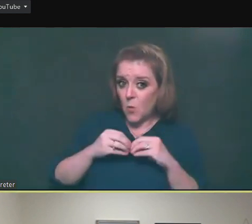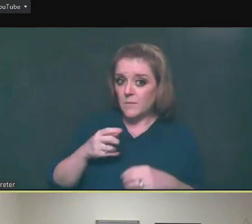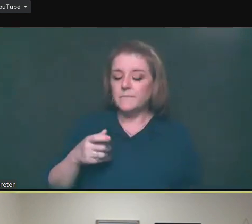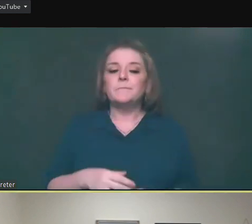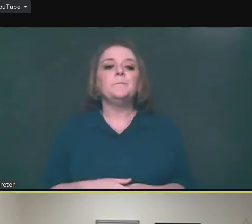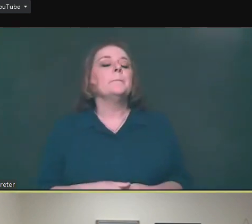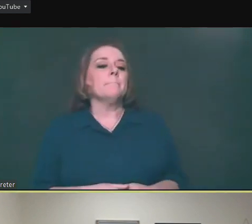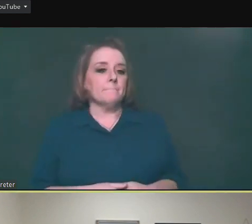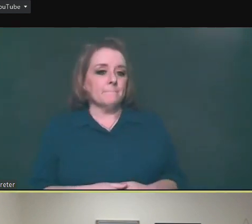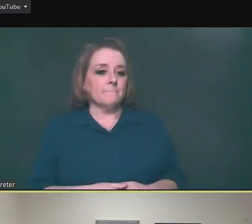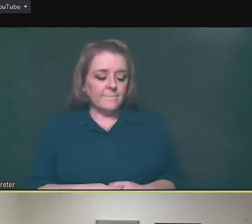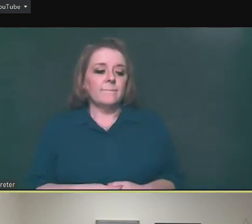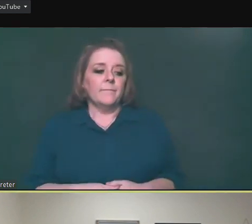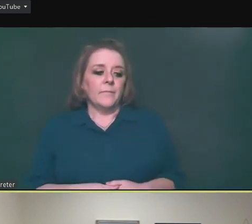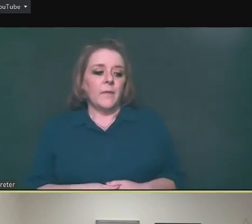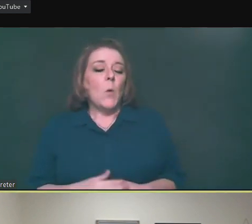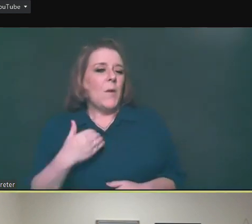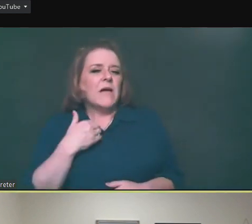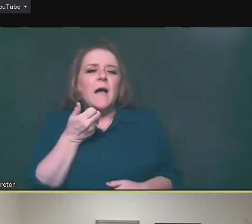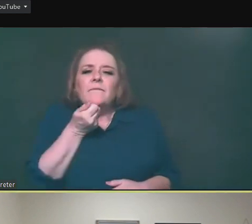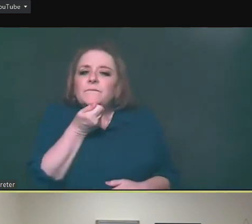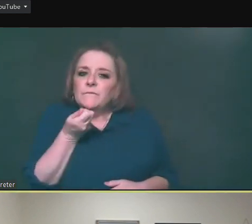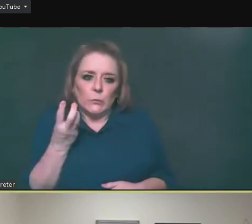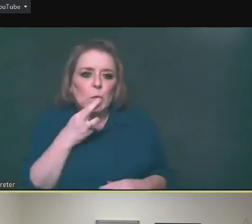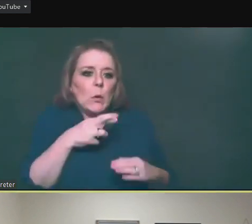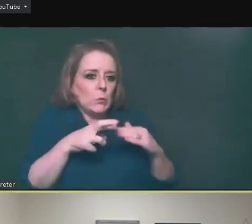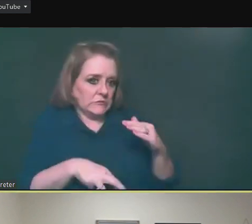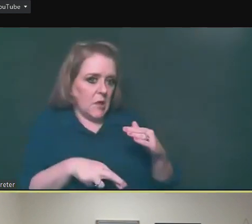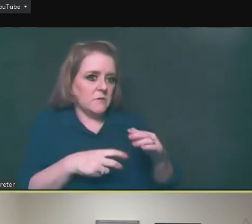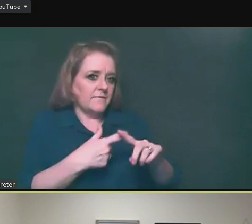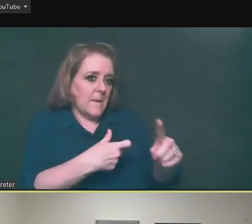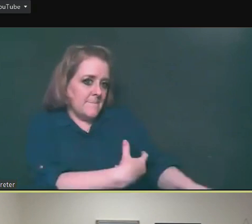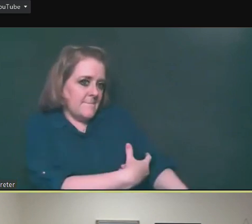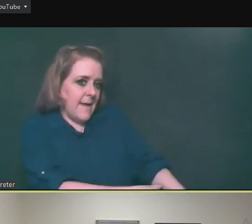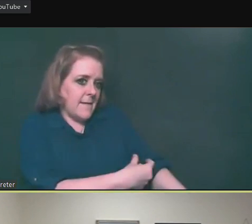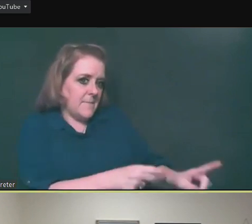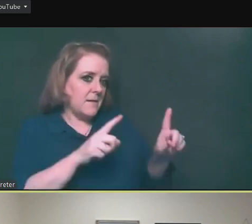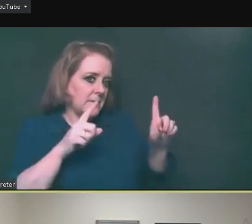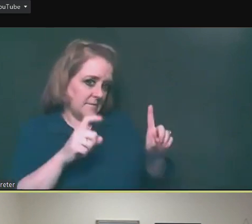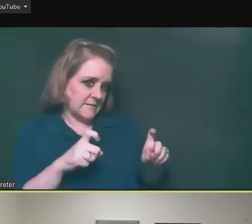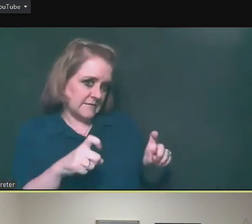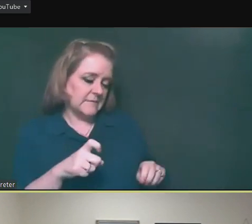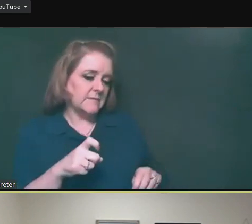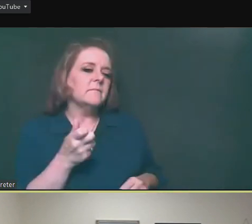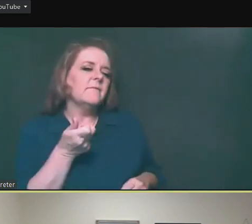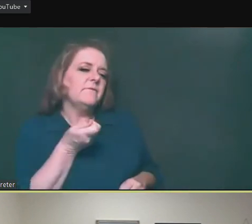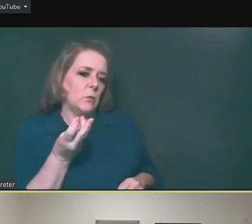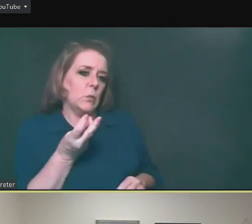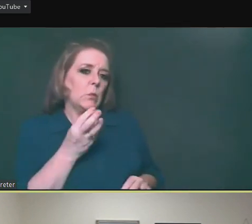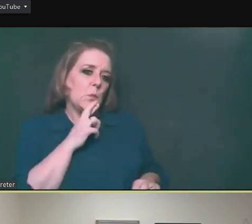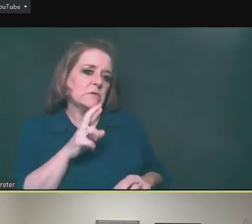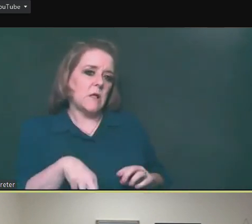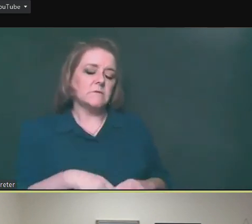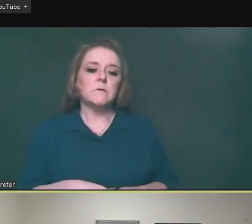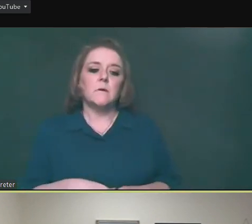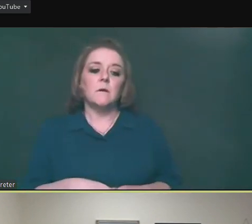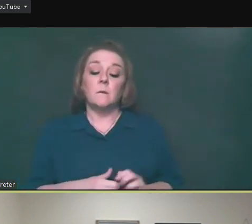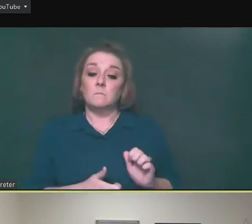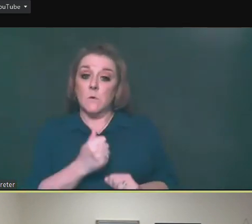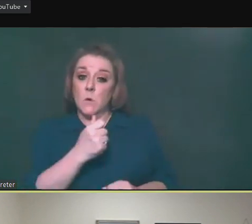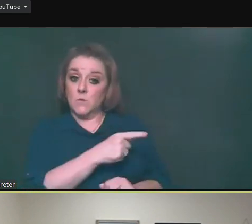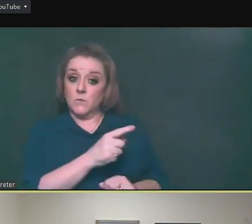We've received just a handful results from the antibody testing. The majority of